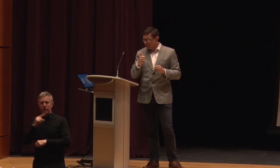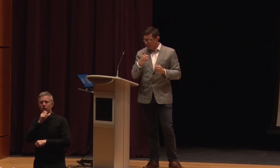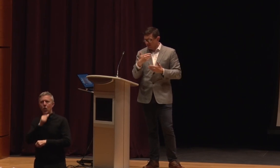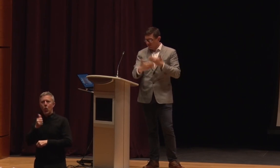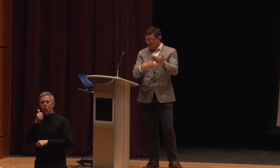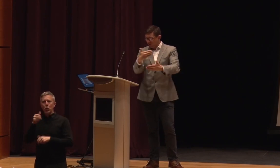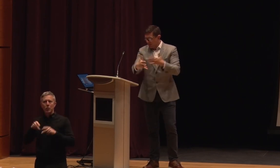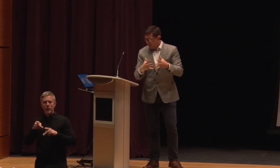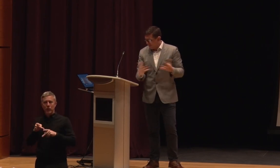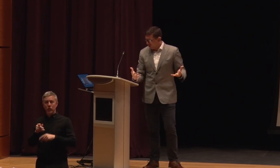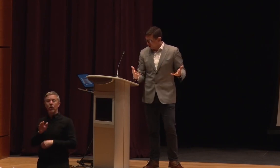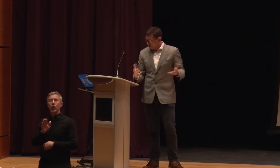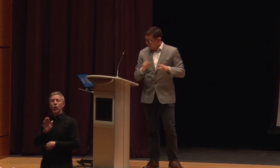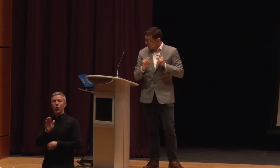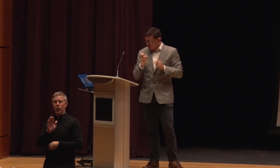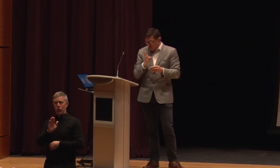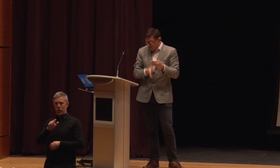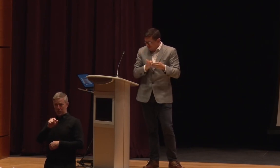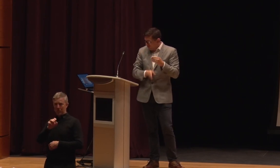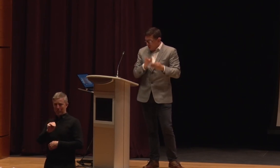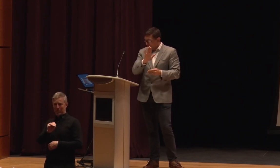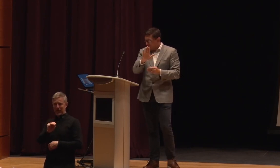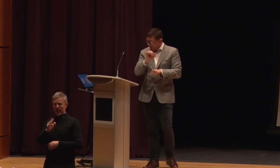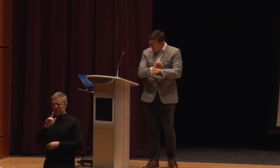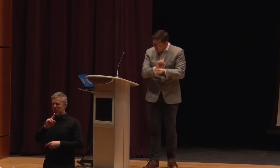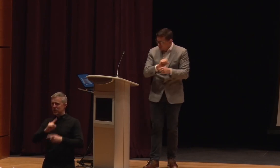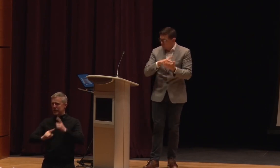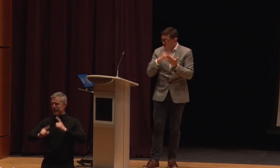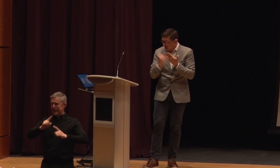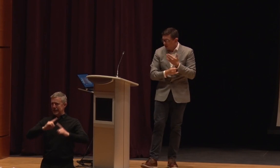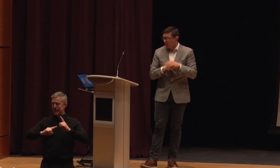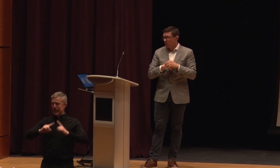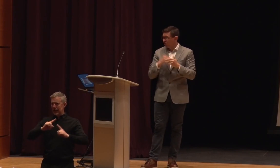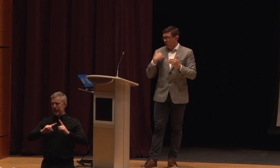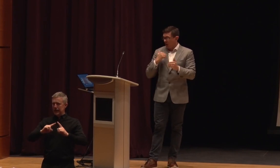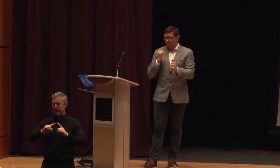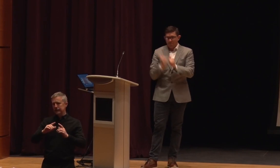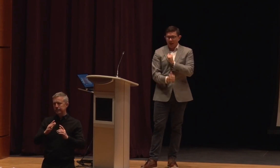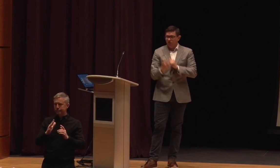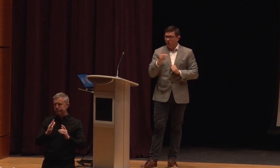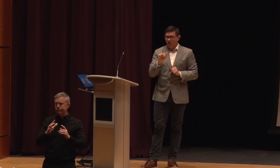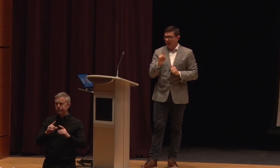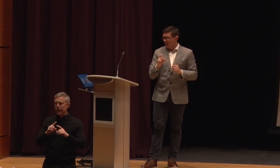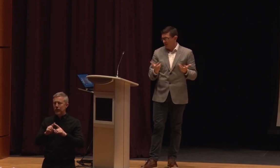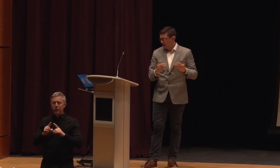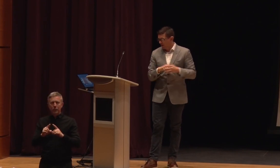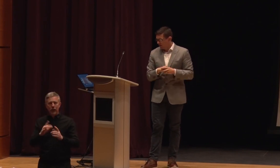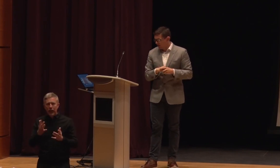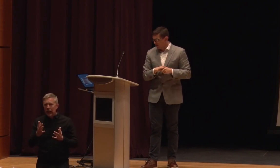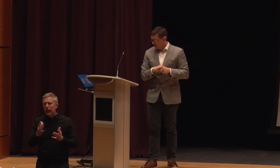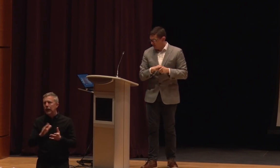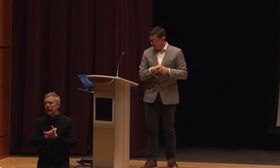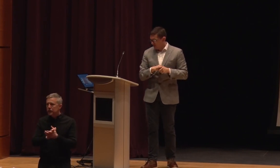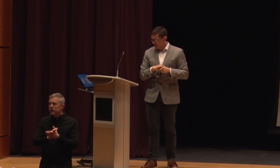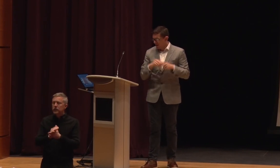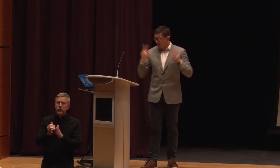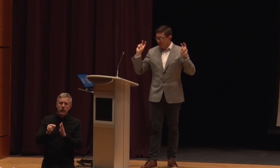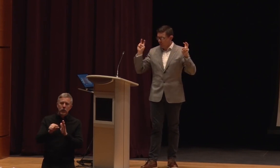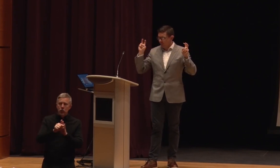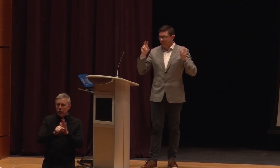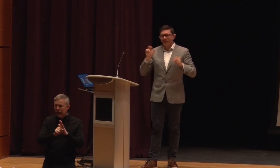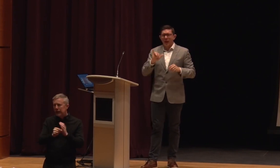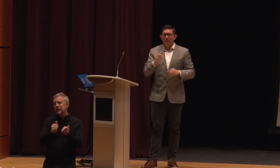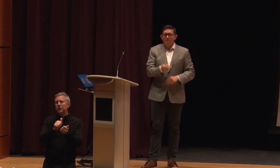Now, Pam's signing wasn't progressing that much, but she finished all of her assignments or projects. She had passing grades, as I